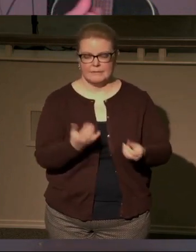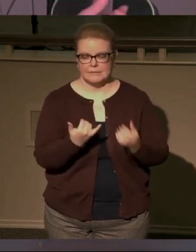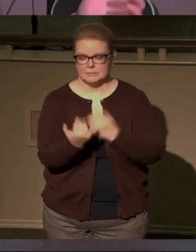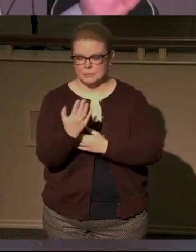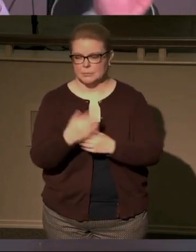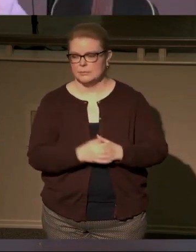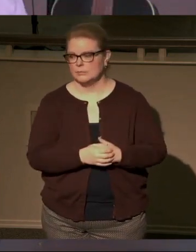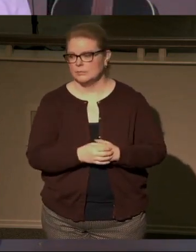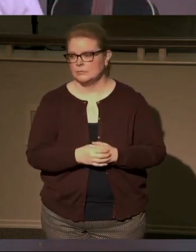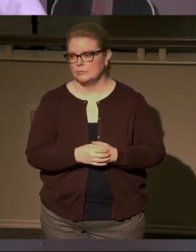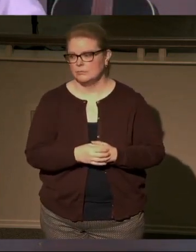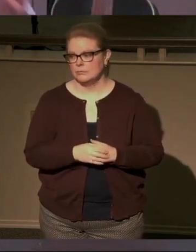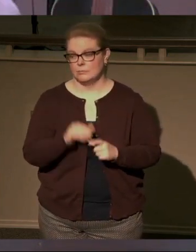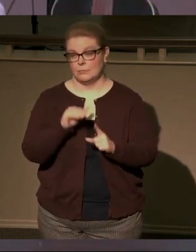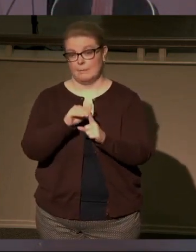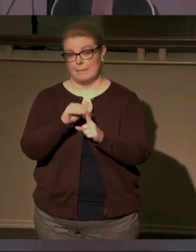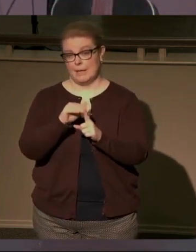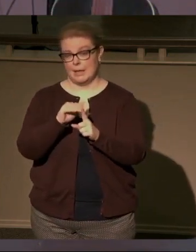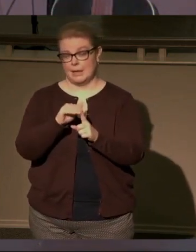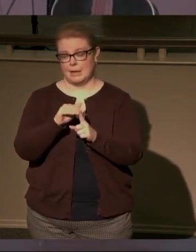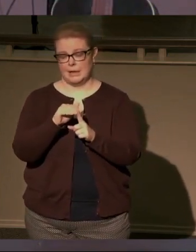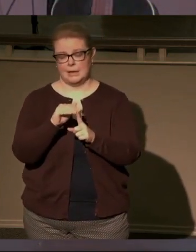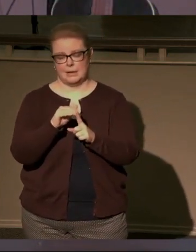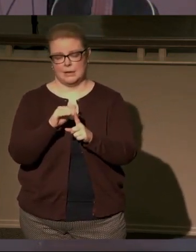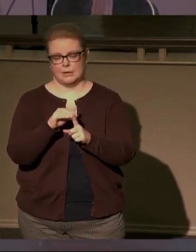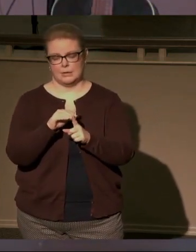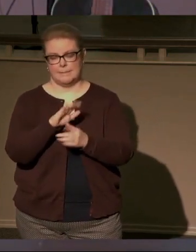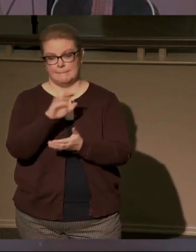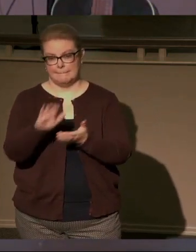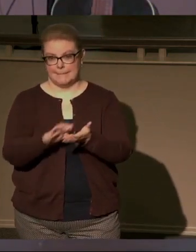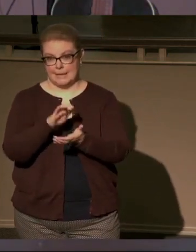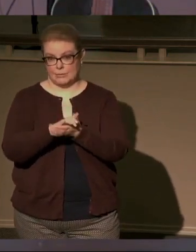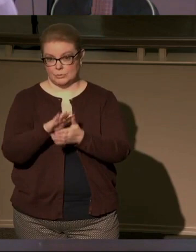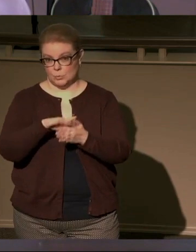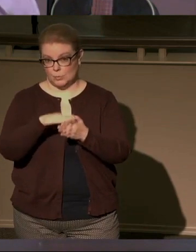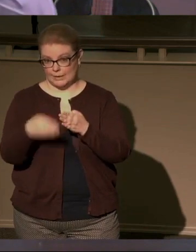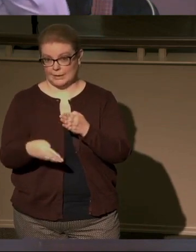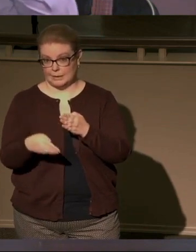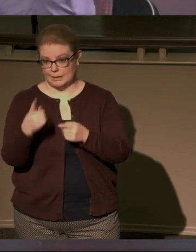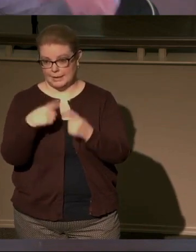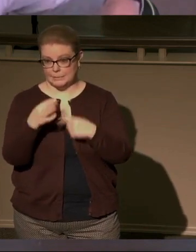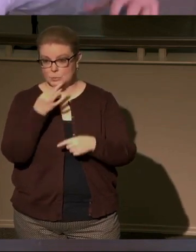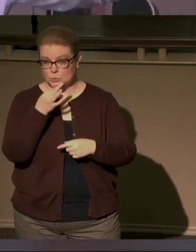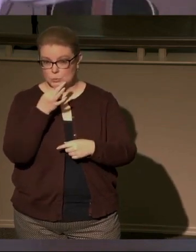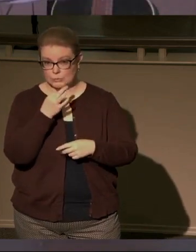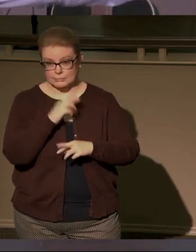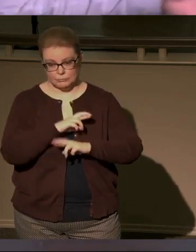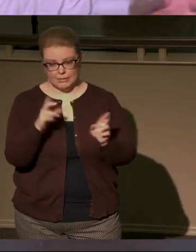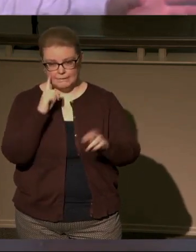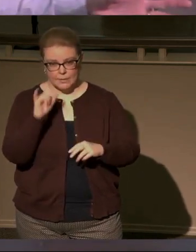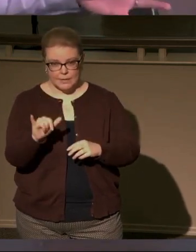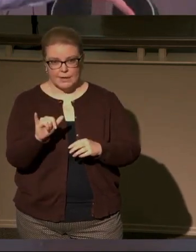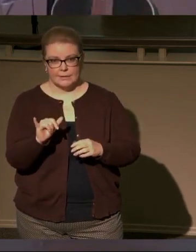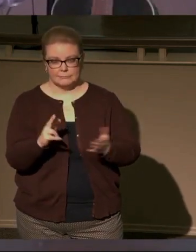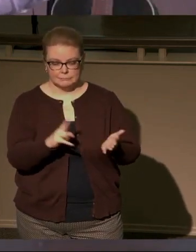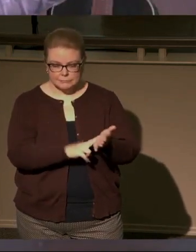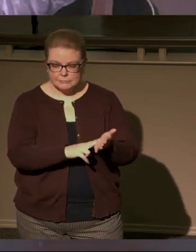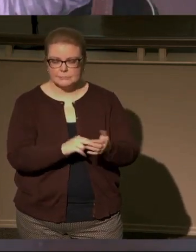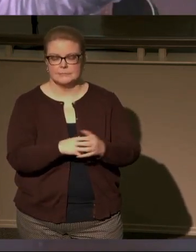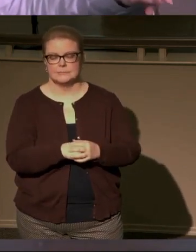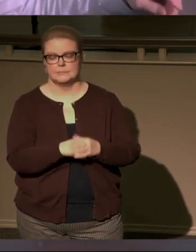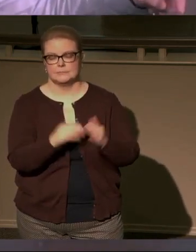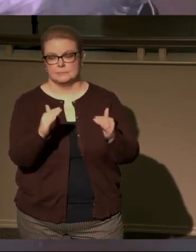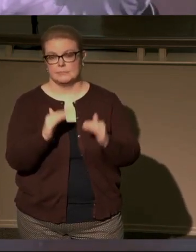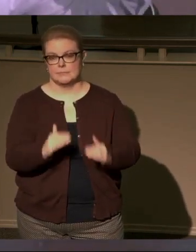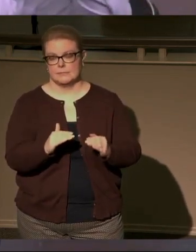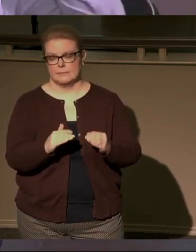morning. Reminder about Marriage Weekend that's coming up, so get ready for that and connected to that. And then number